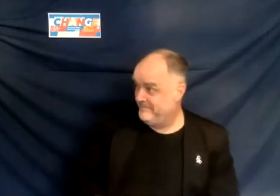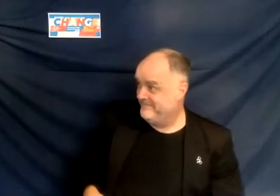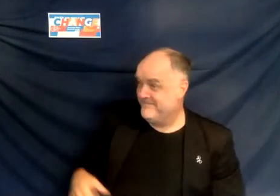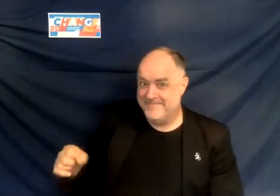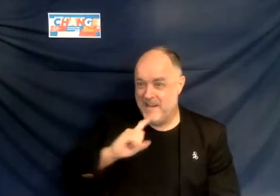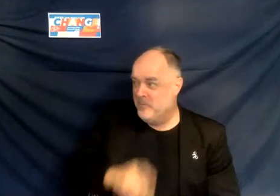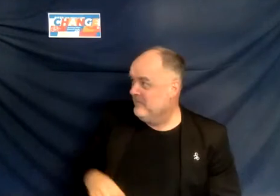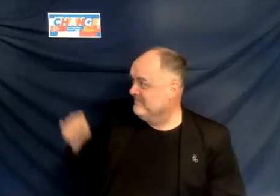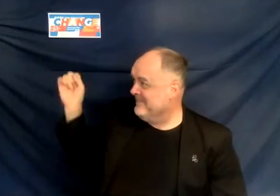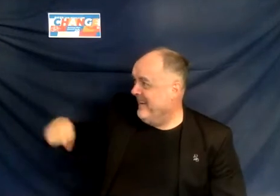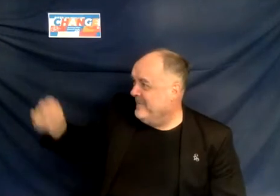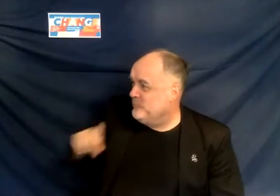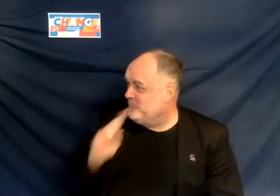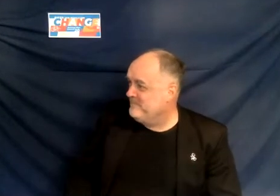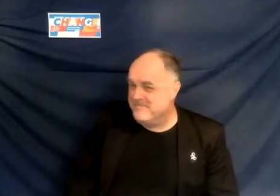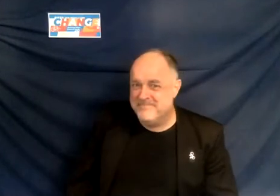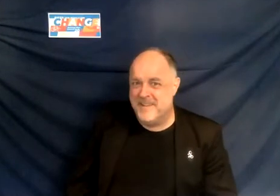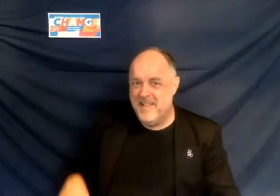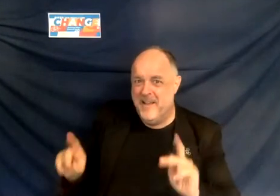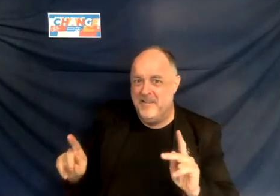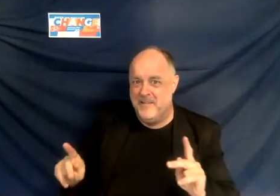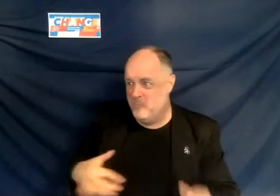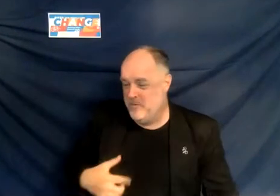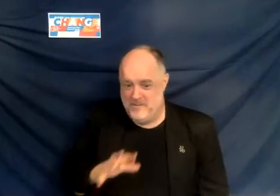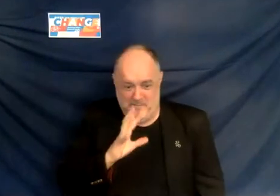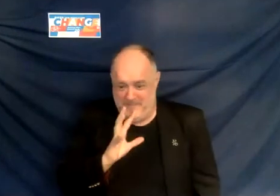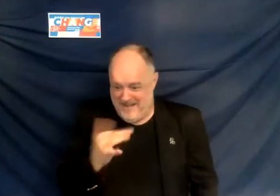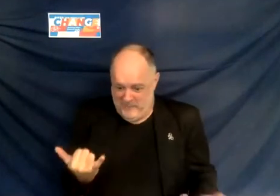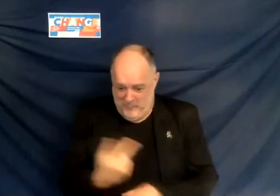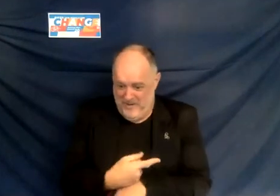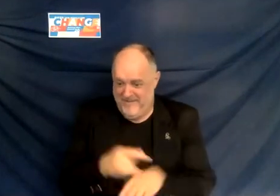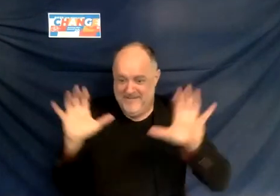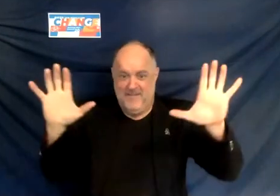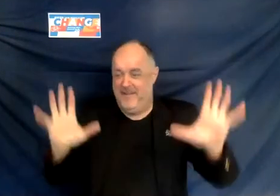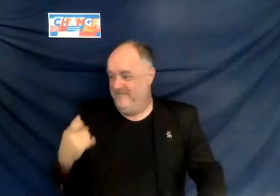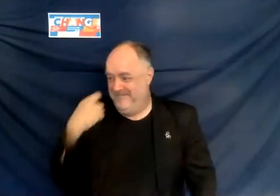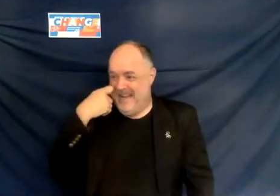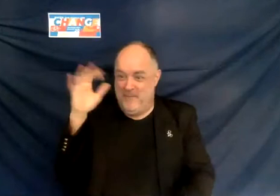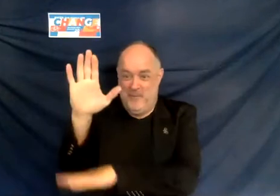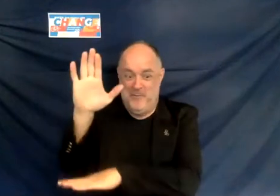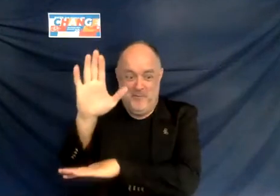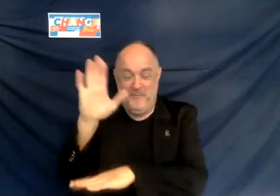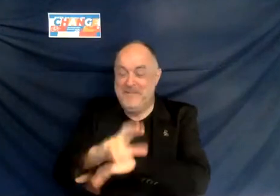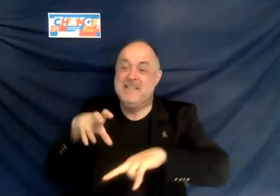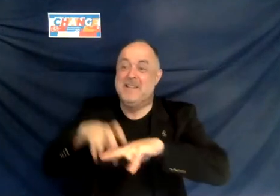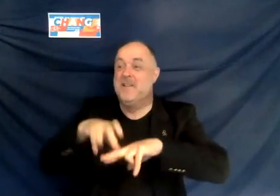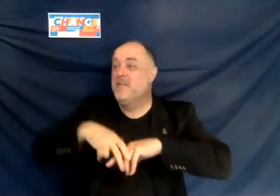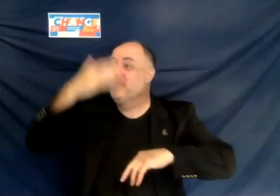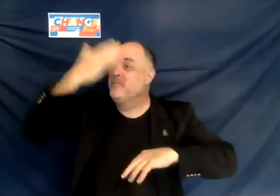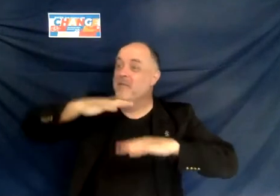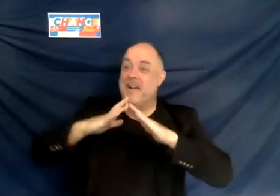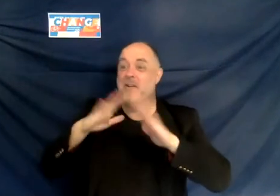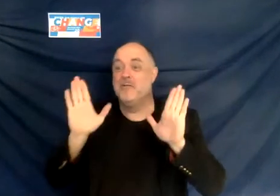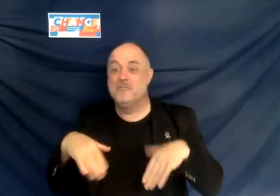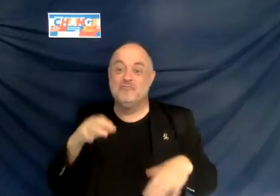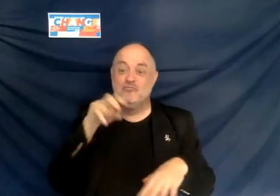Most definitely. And we're speaking to you on a Sunday where we just spent the afternoon sitting out on our front porch watching